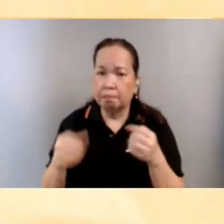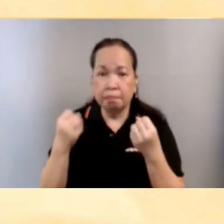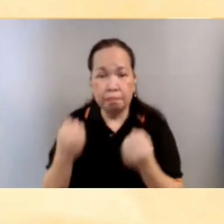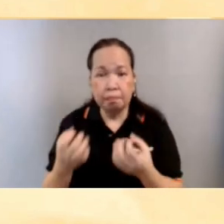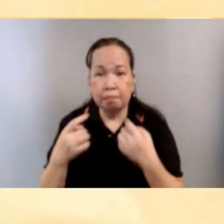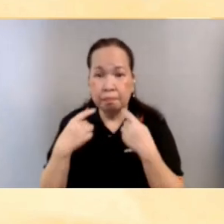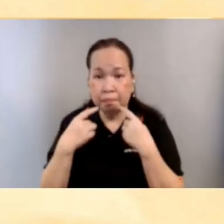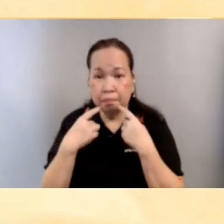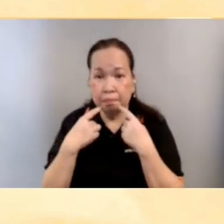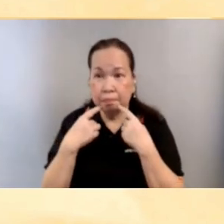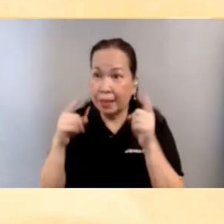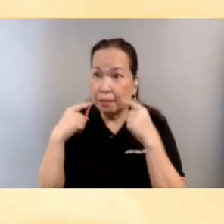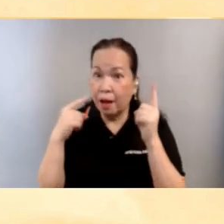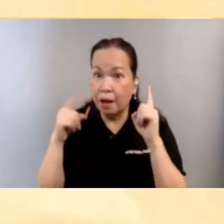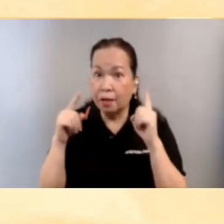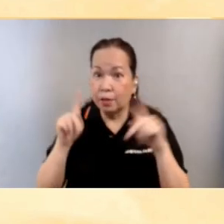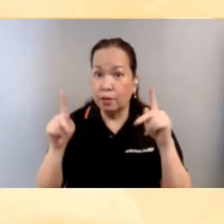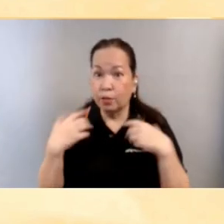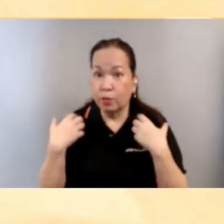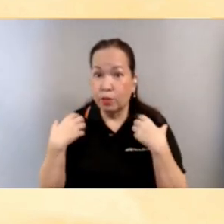people who are recovering